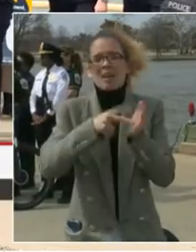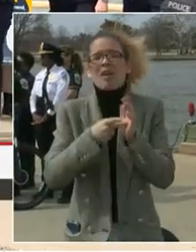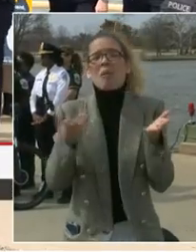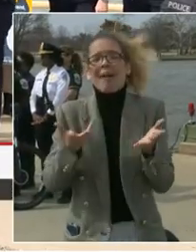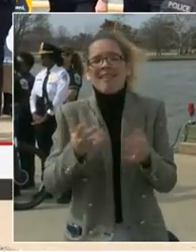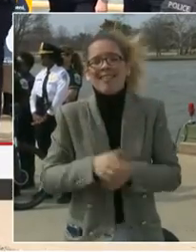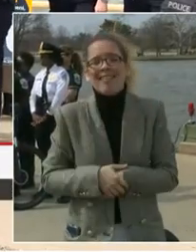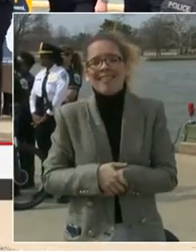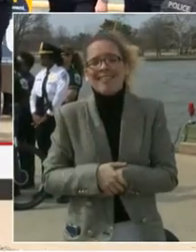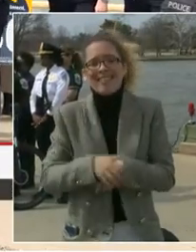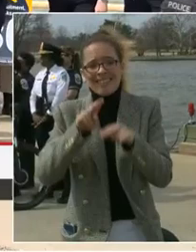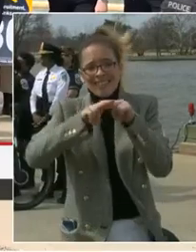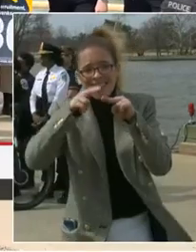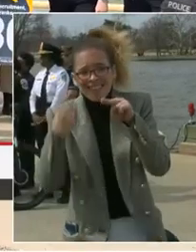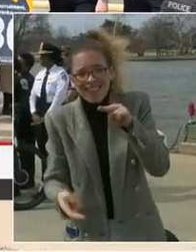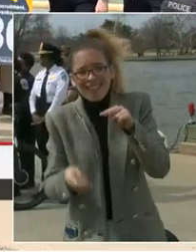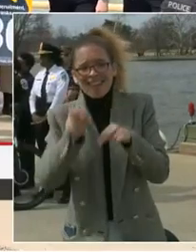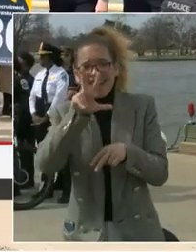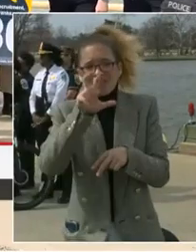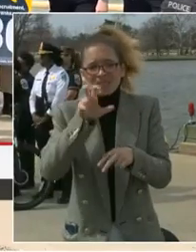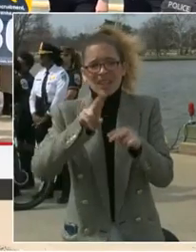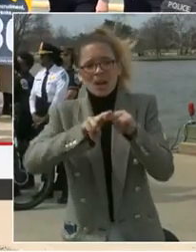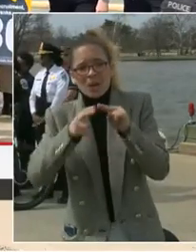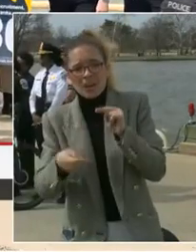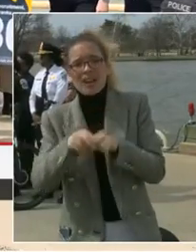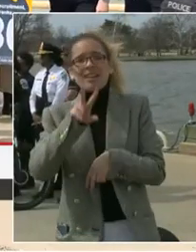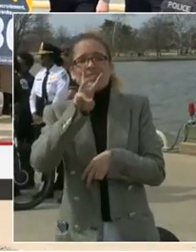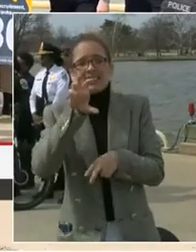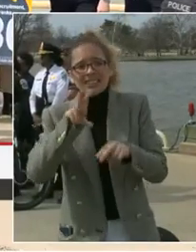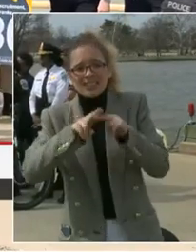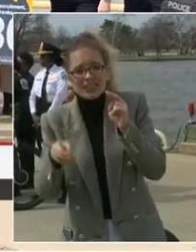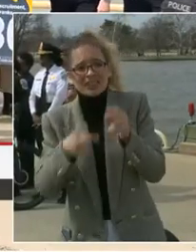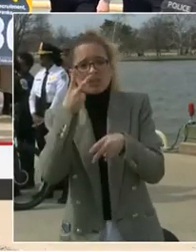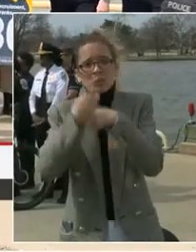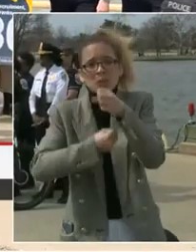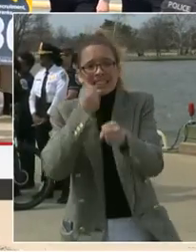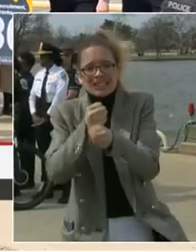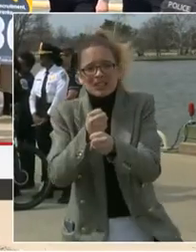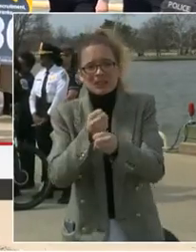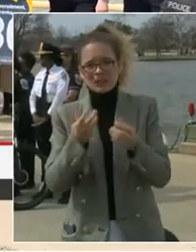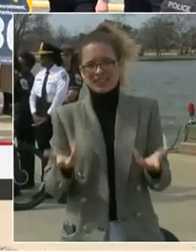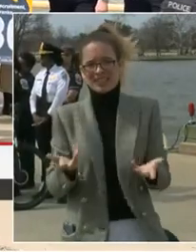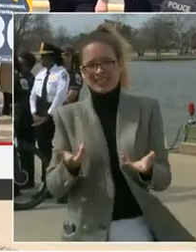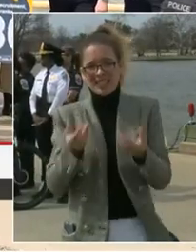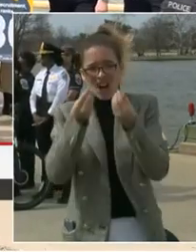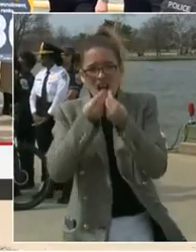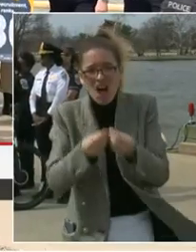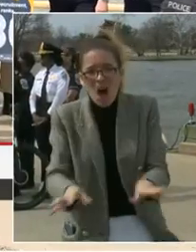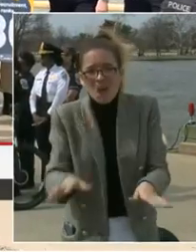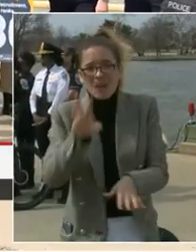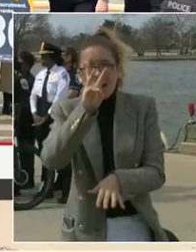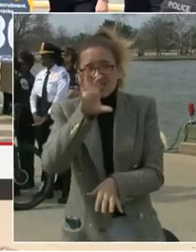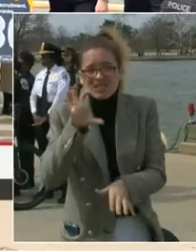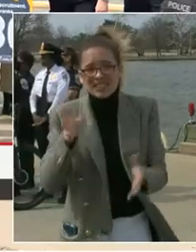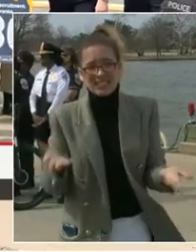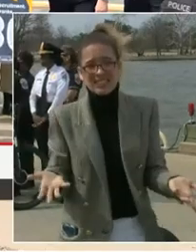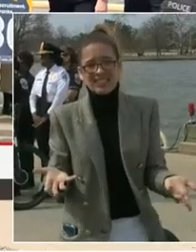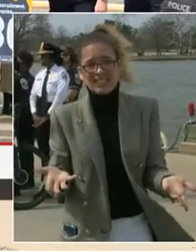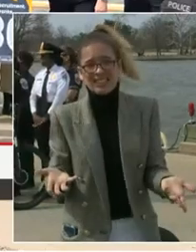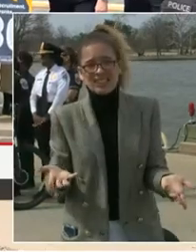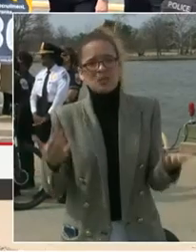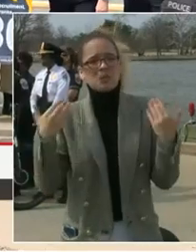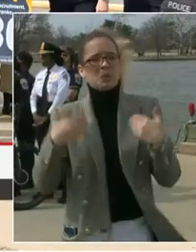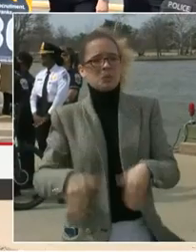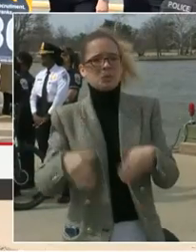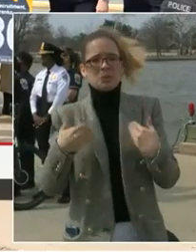down I could have lost up to 600 people in 2 years. So it's going to take, we don't typically hire